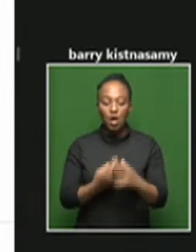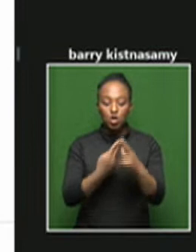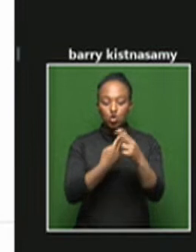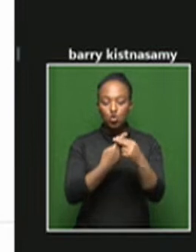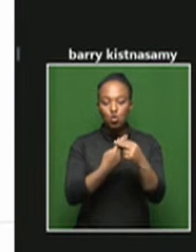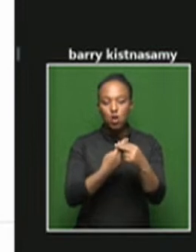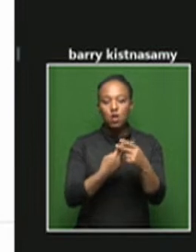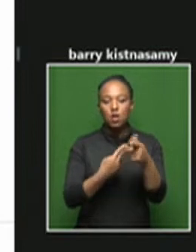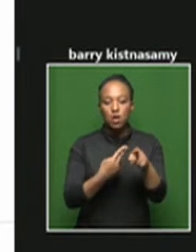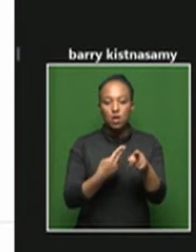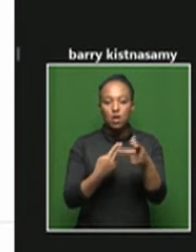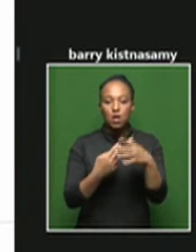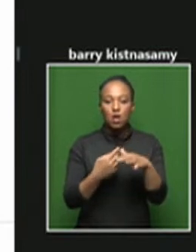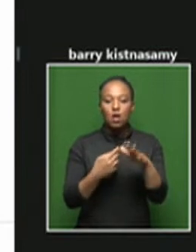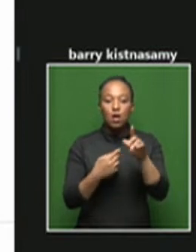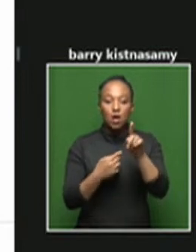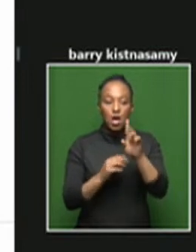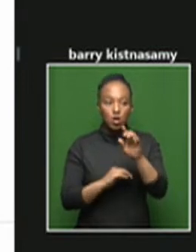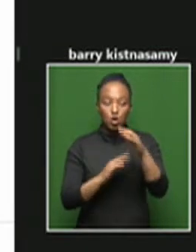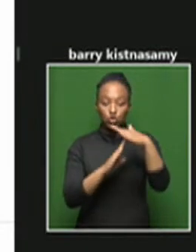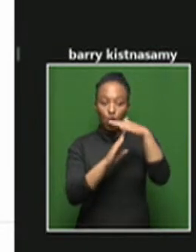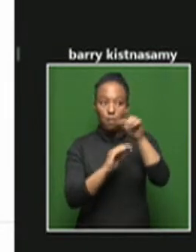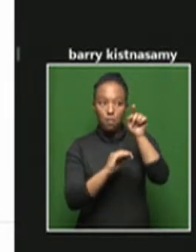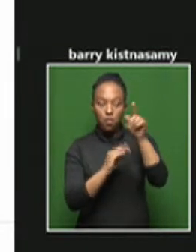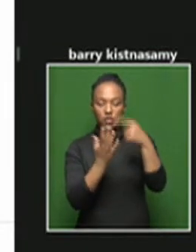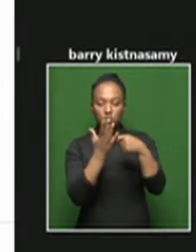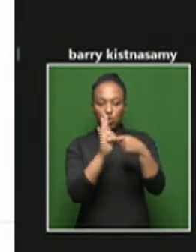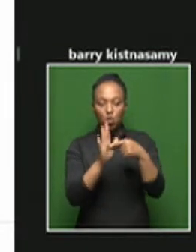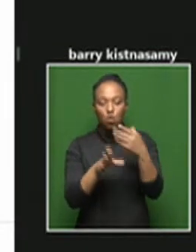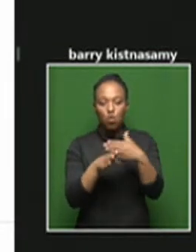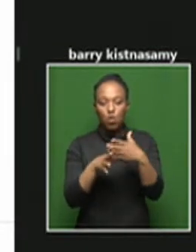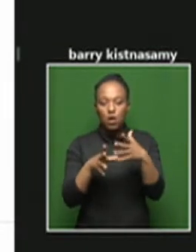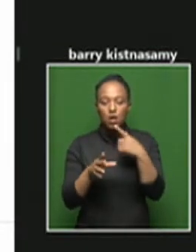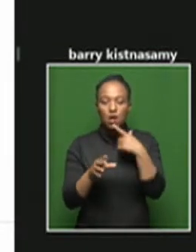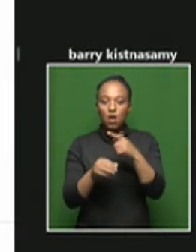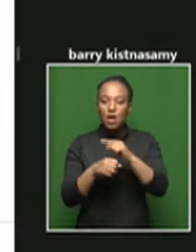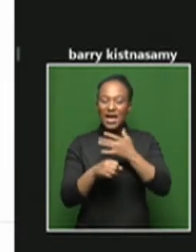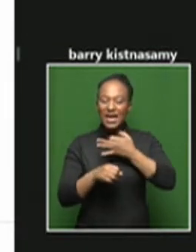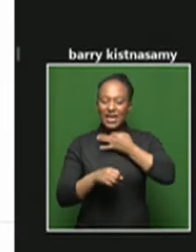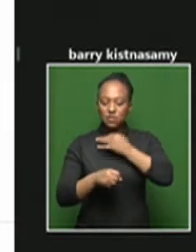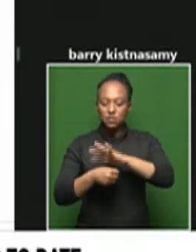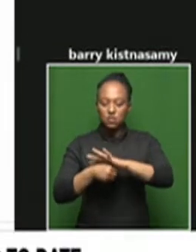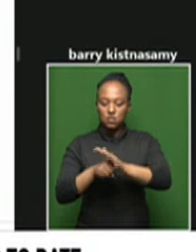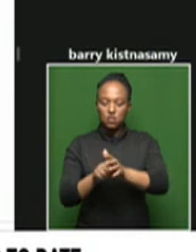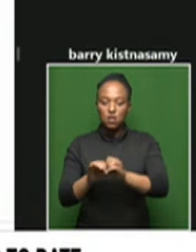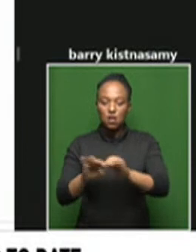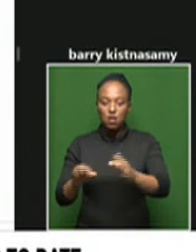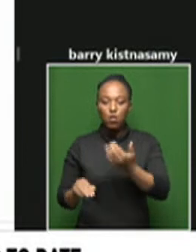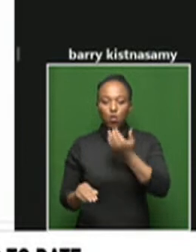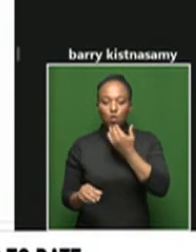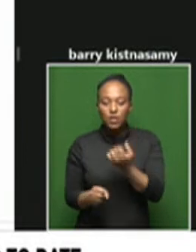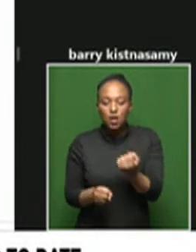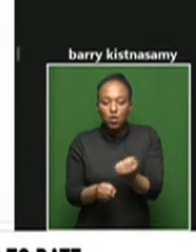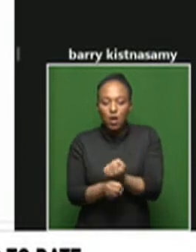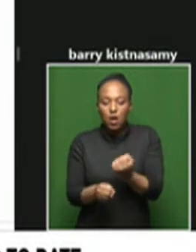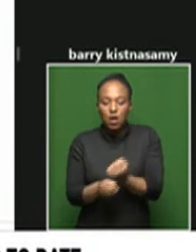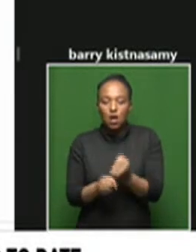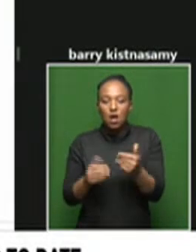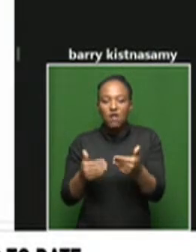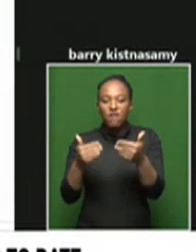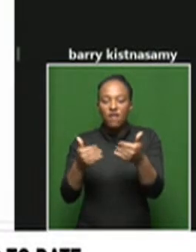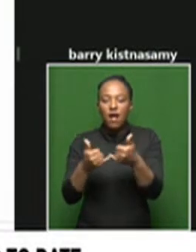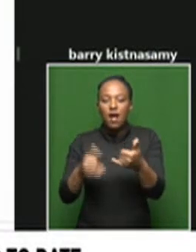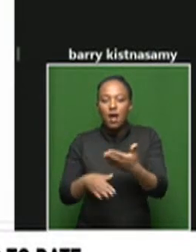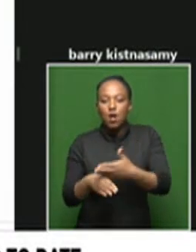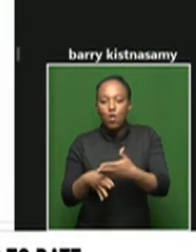work, and the top right hand side highlights some of the sectors. This is risk of transmission of infection in terms of what I call frontline workers in